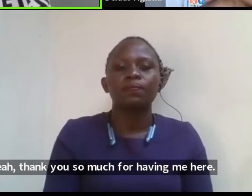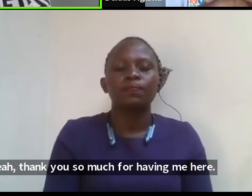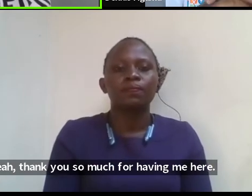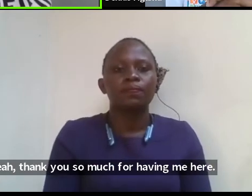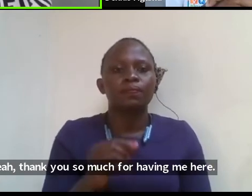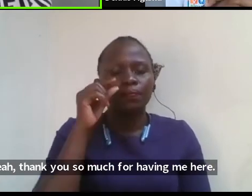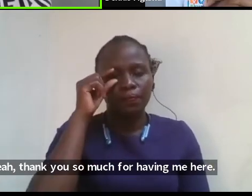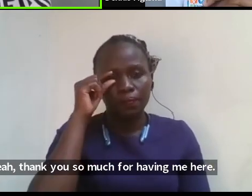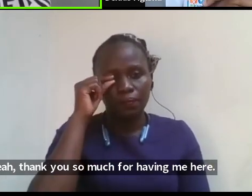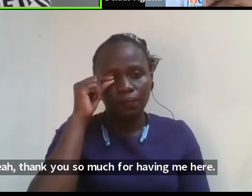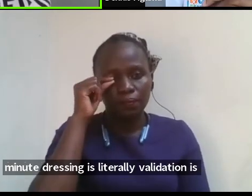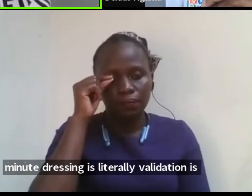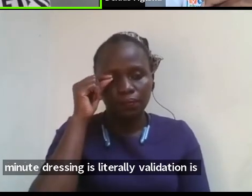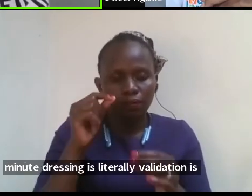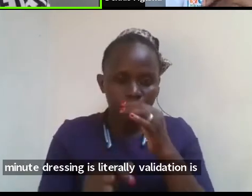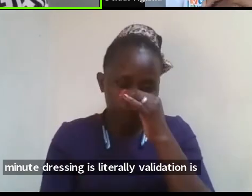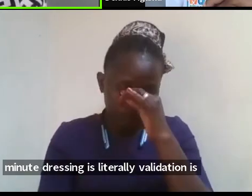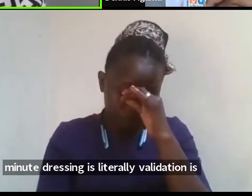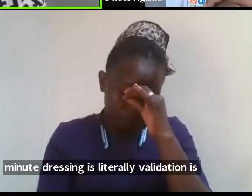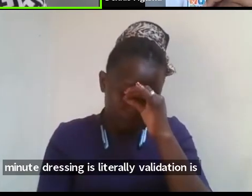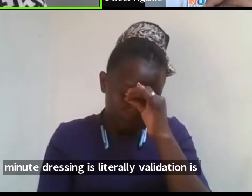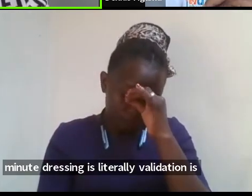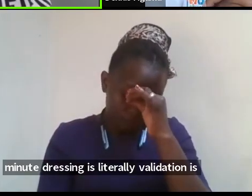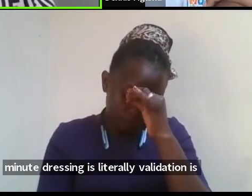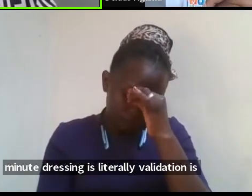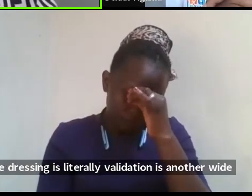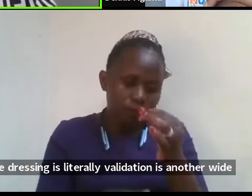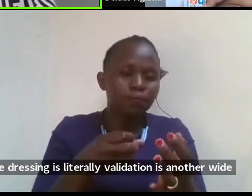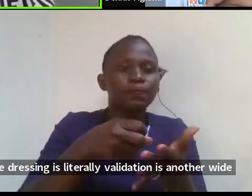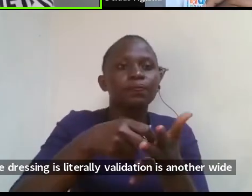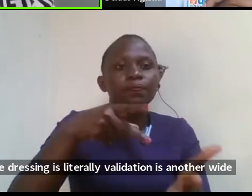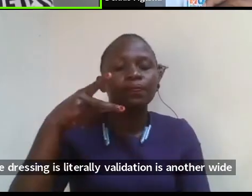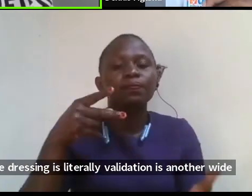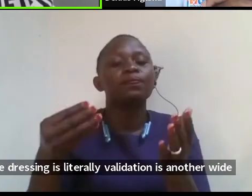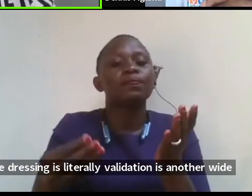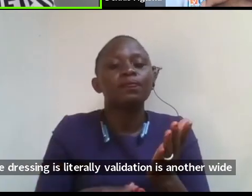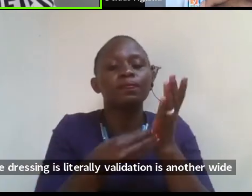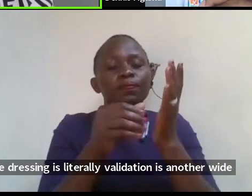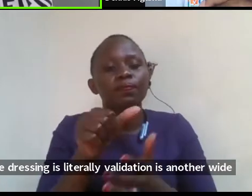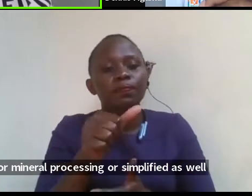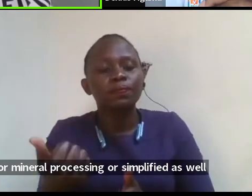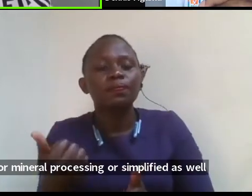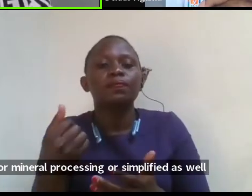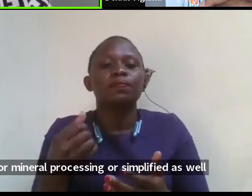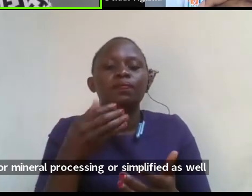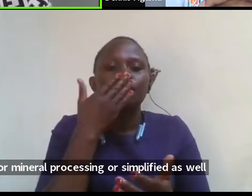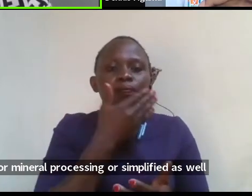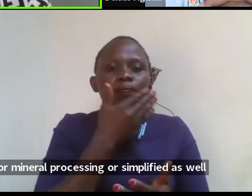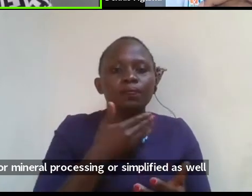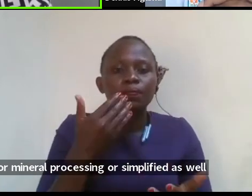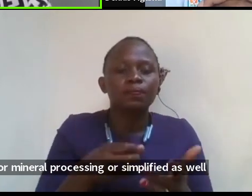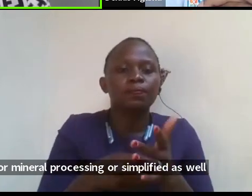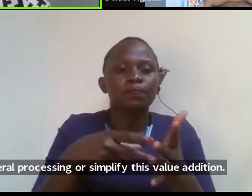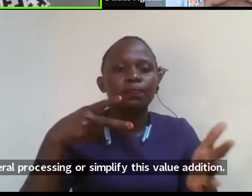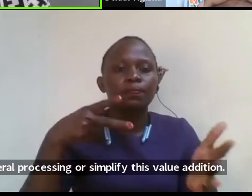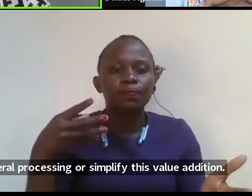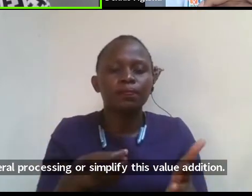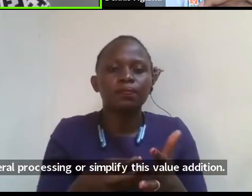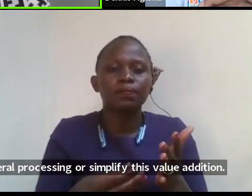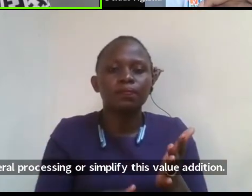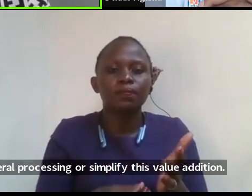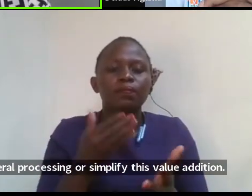value addition, is another word for mineral processing, or simplified as value addition. So for someone out